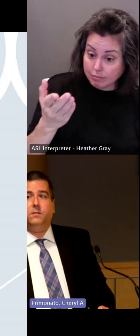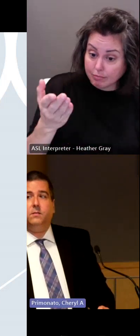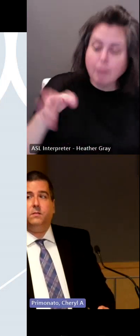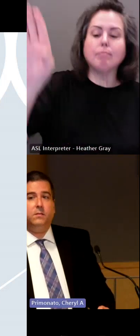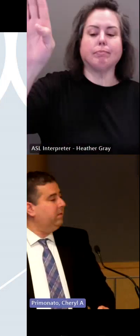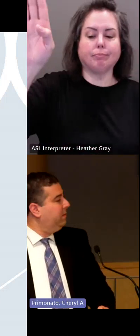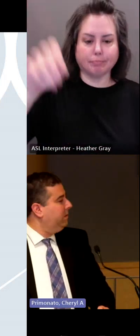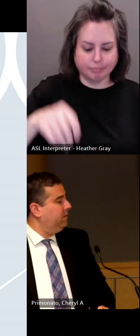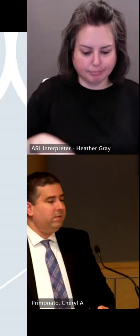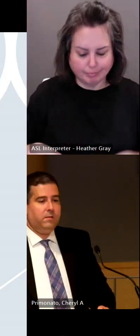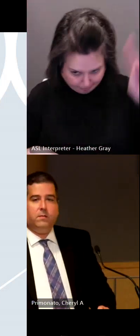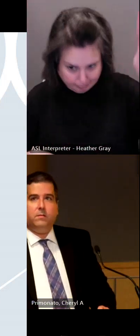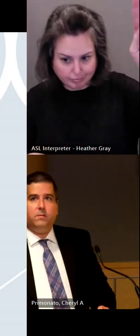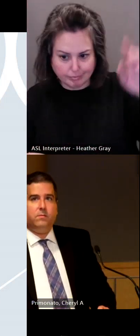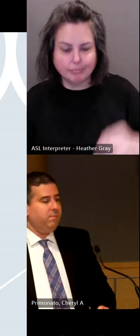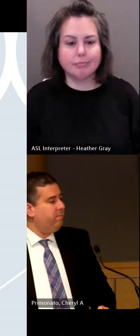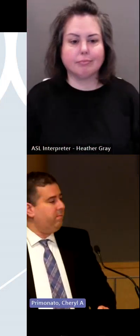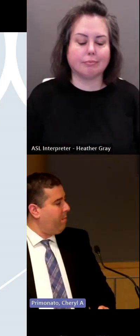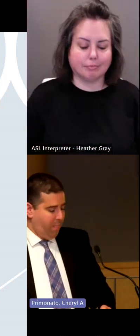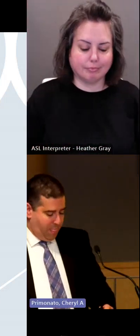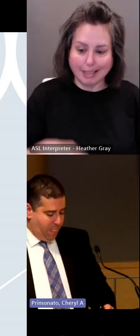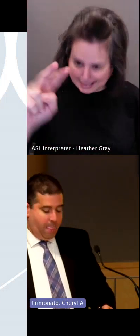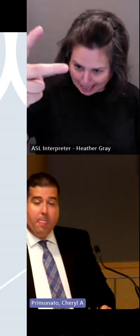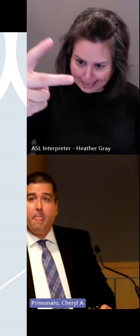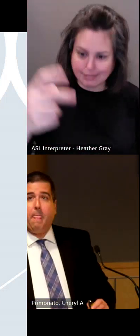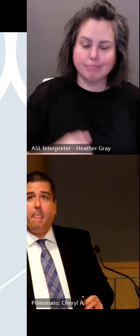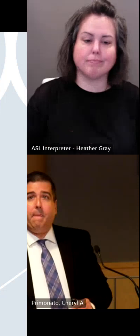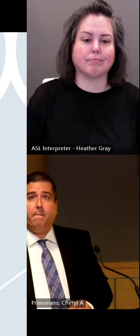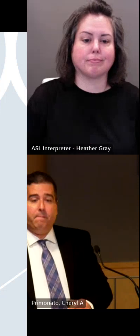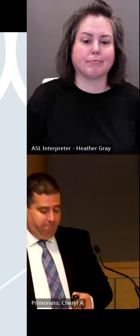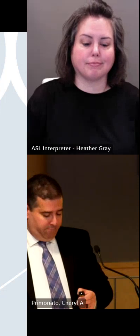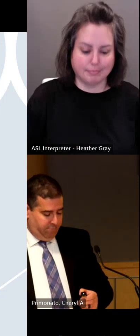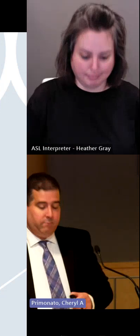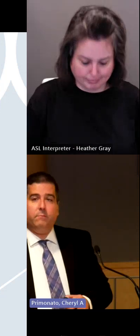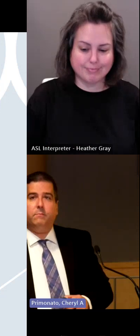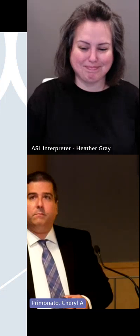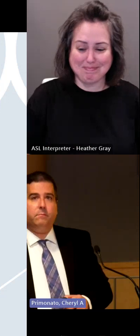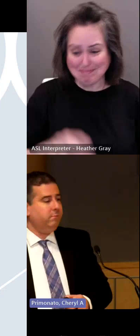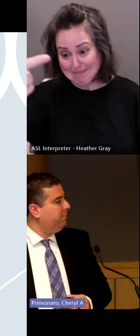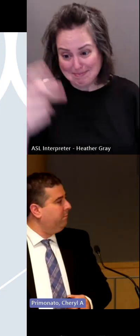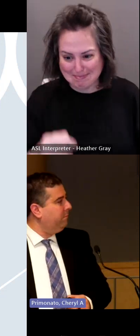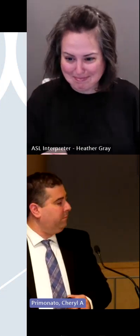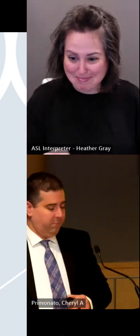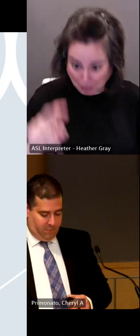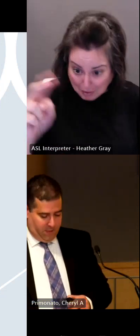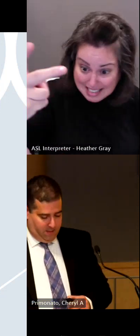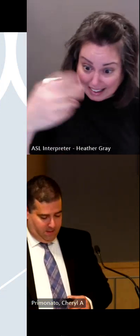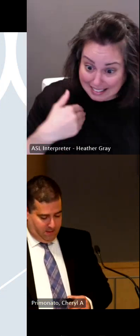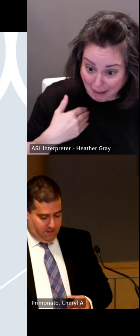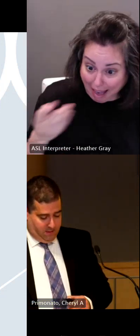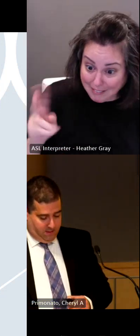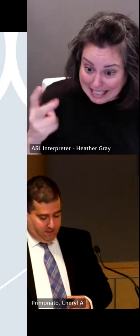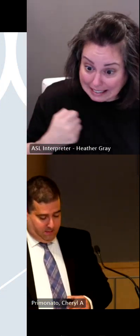Motion. So moved. Is Second. there a second? Uh, Any discussion?